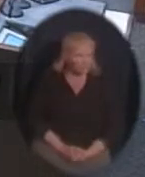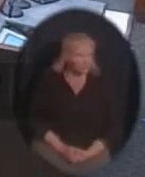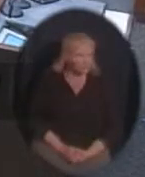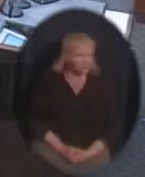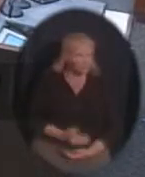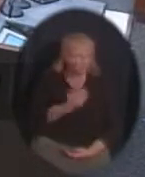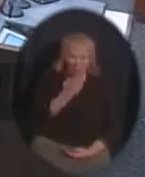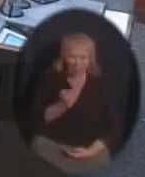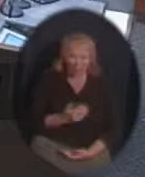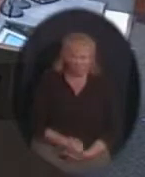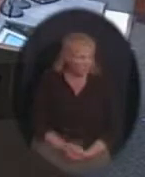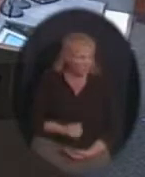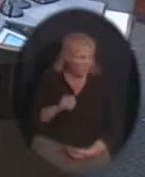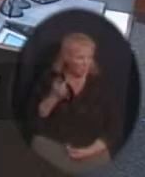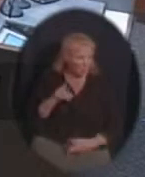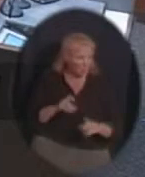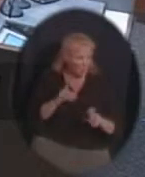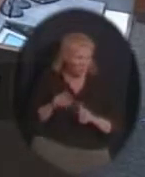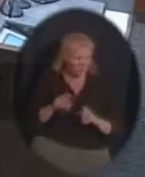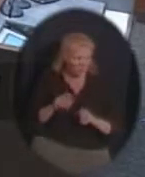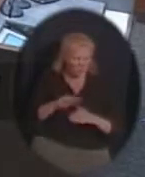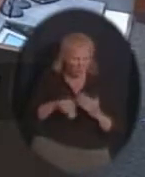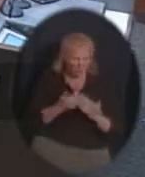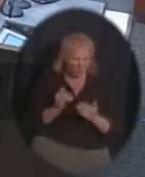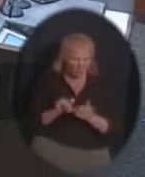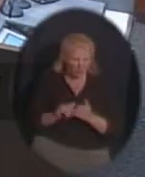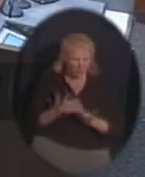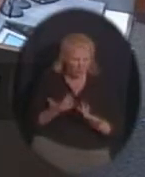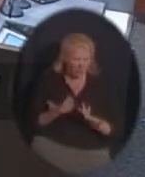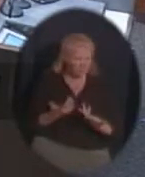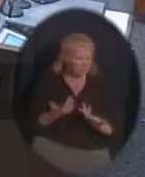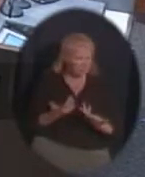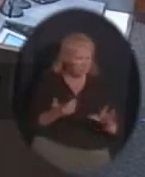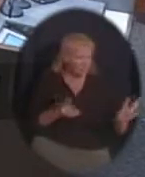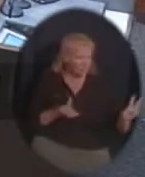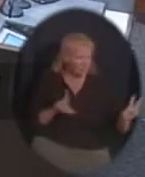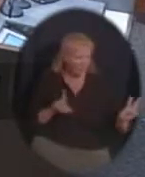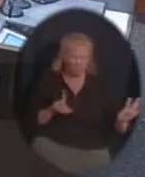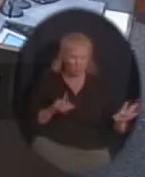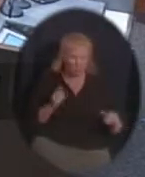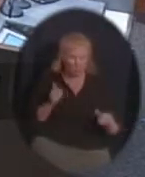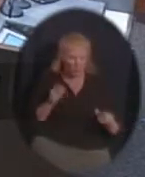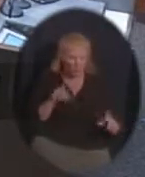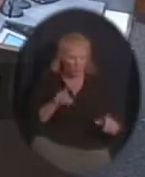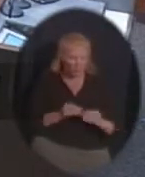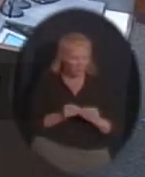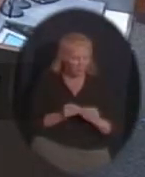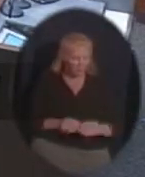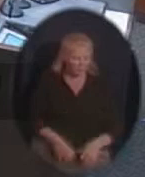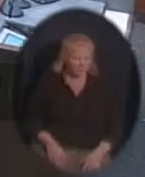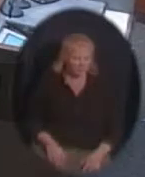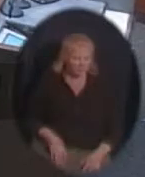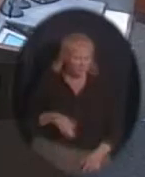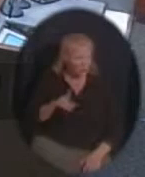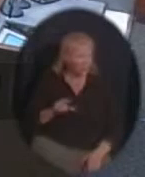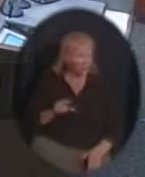Okay, thank you. Other questions about the consent agenda? There's one other one on the benefit district. Sorry. Benefit district. Just want to confirm